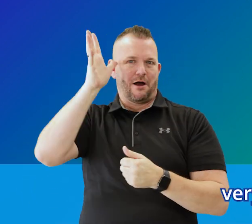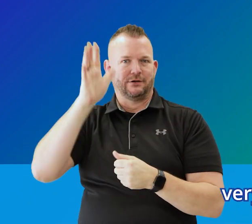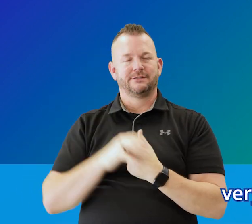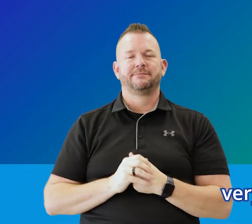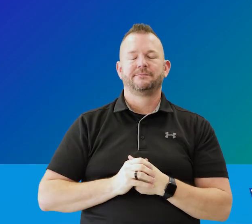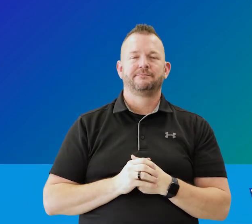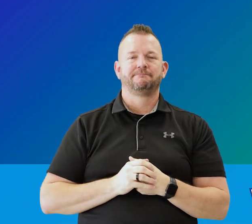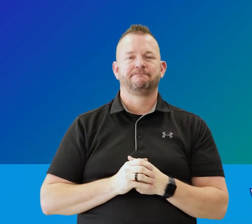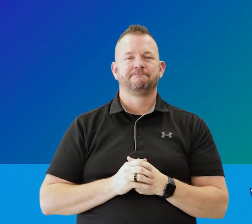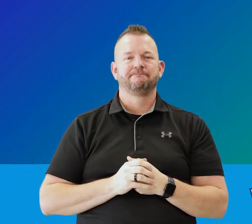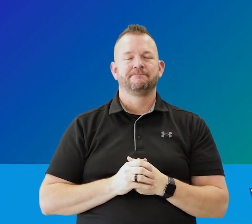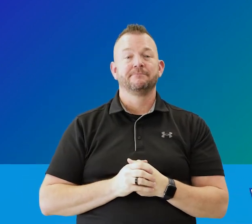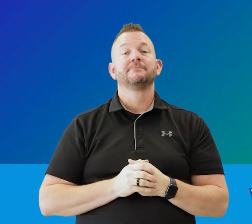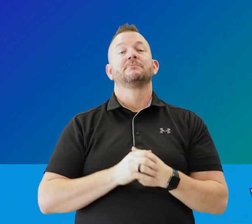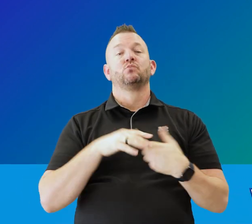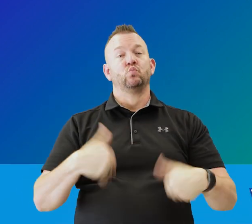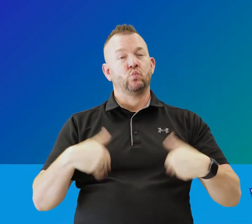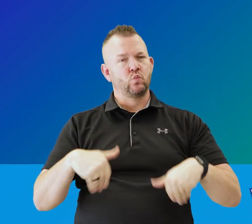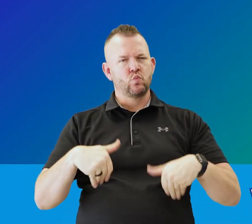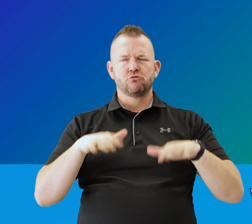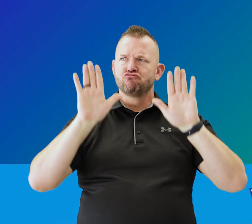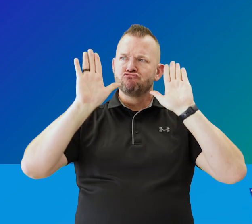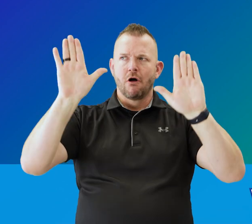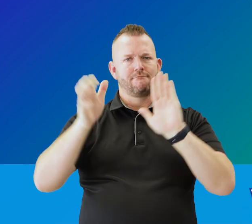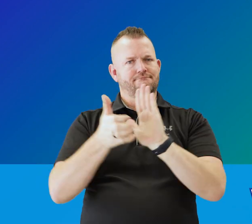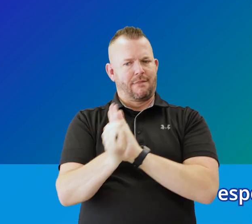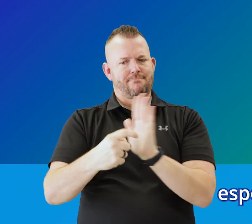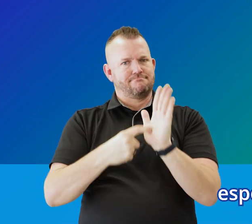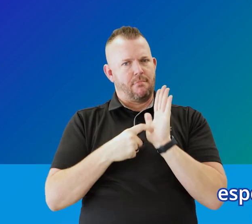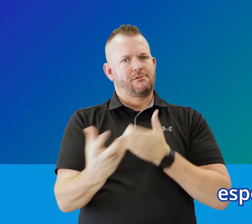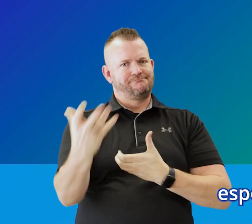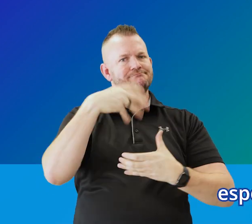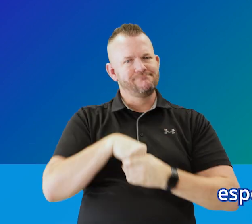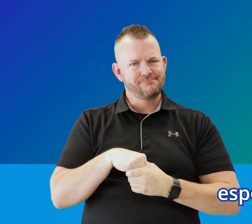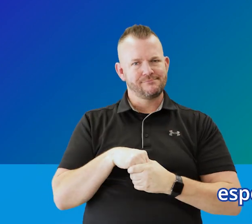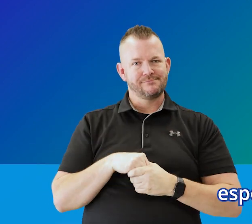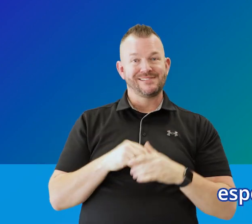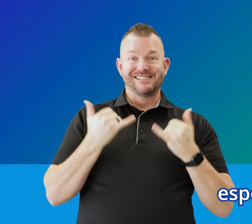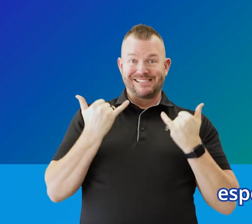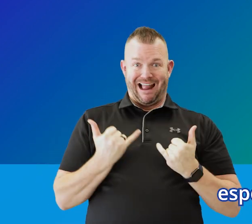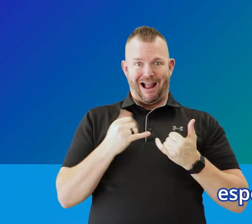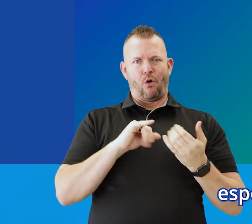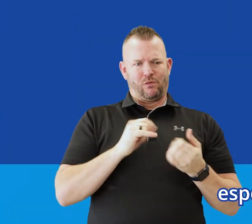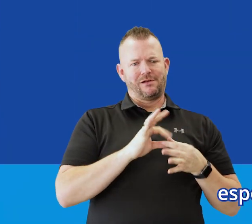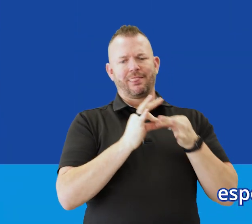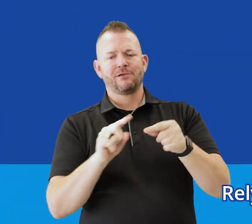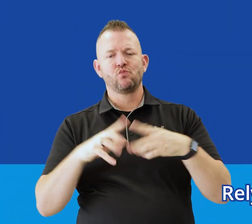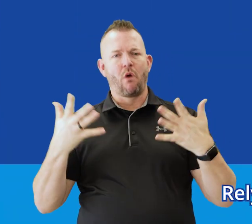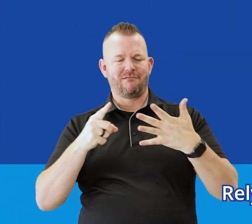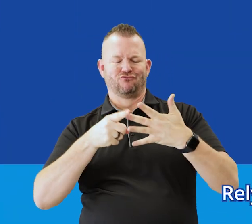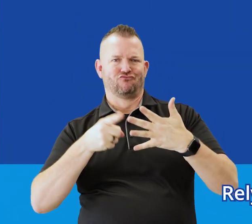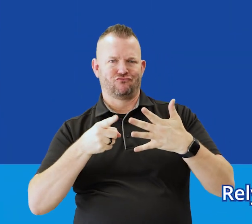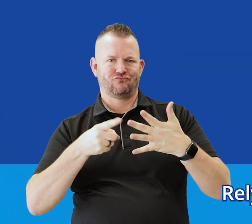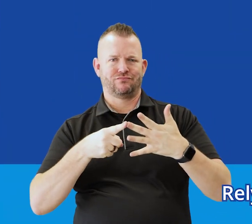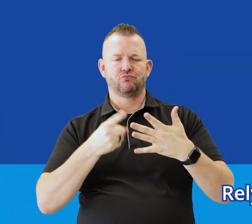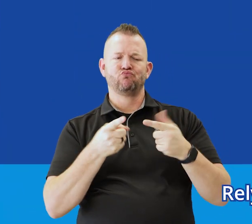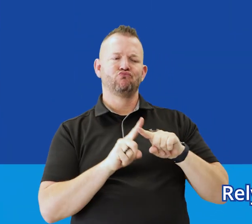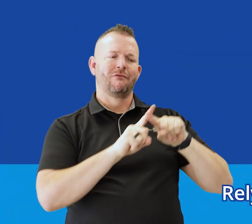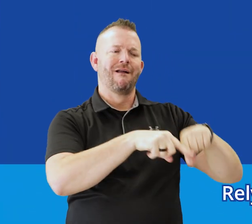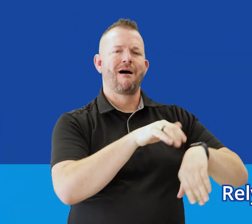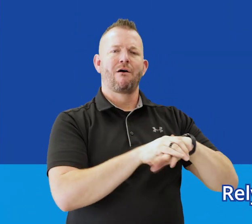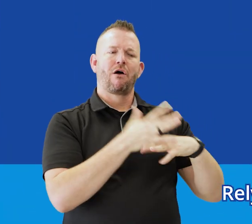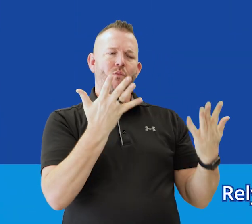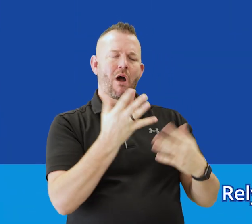unambiguous language, which is a great skill to have, especially as we go into point 3, rely on